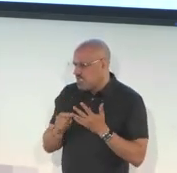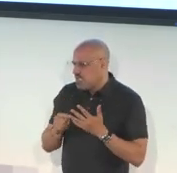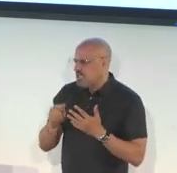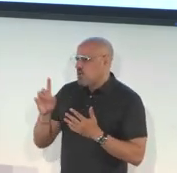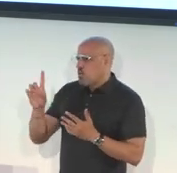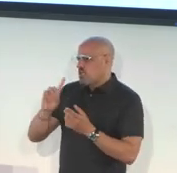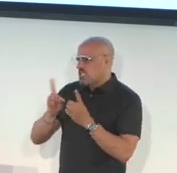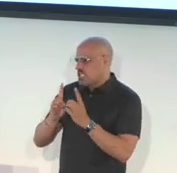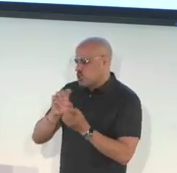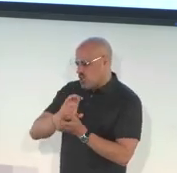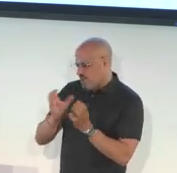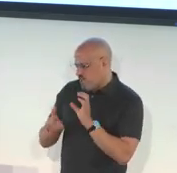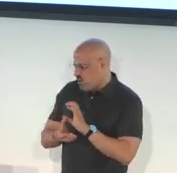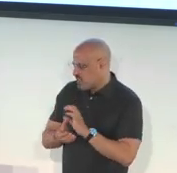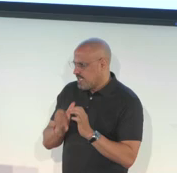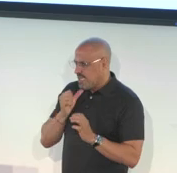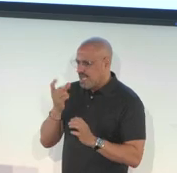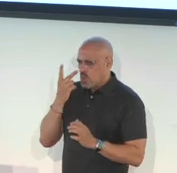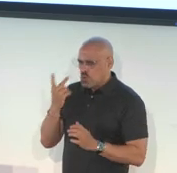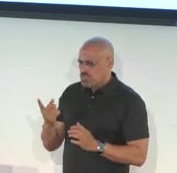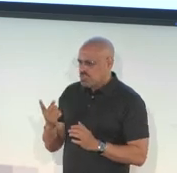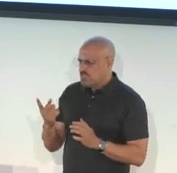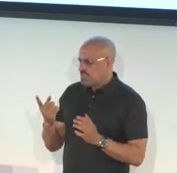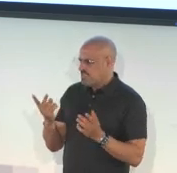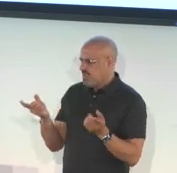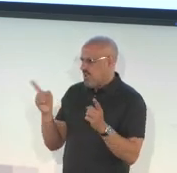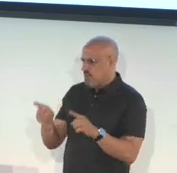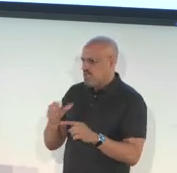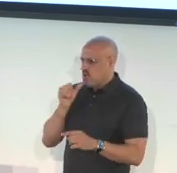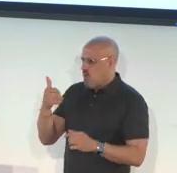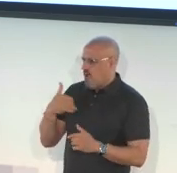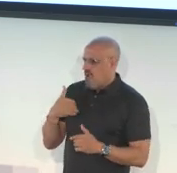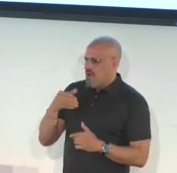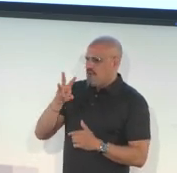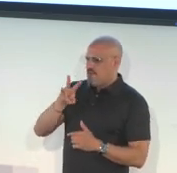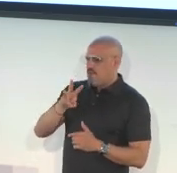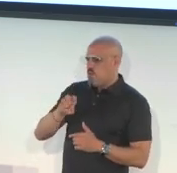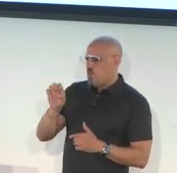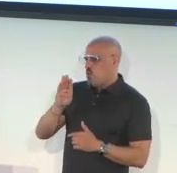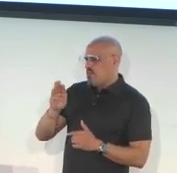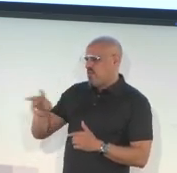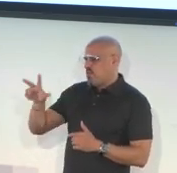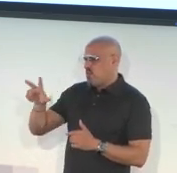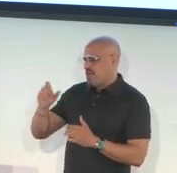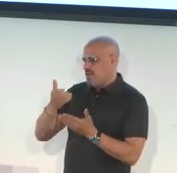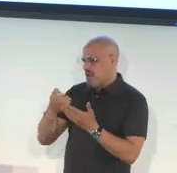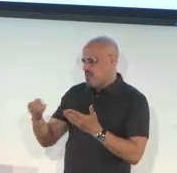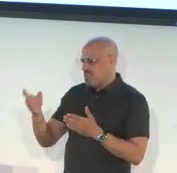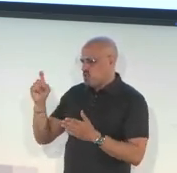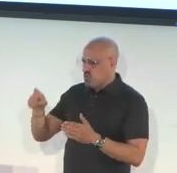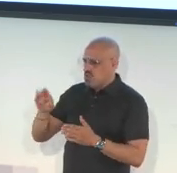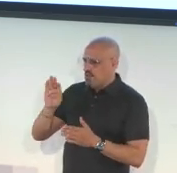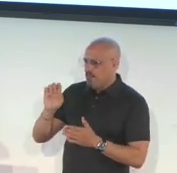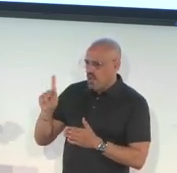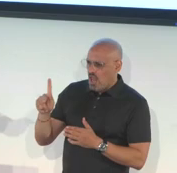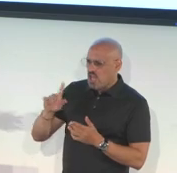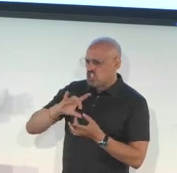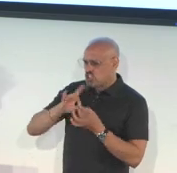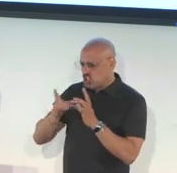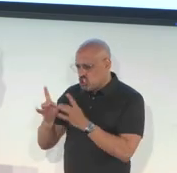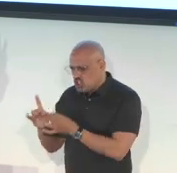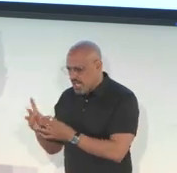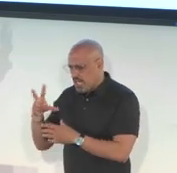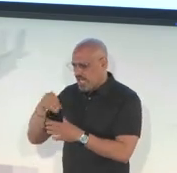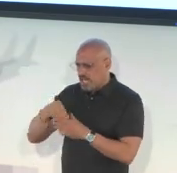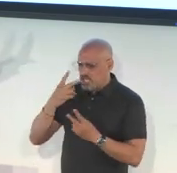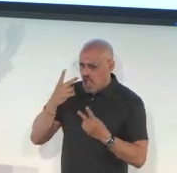digital convergence, is I don't see a metaverse happening where you don't have Web3 elements. So you need blockchain and you need a way interoperable